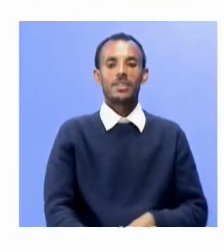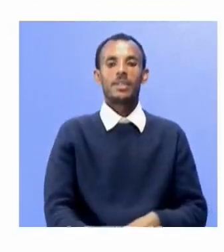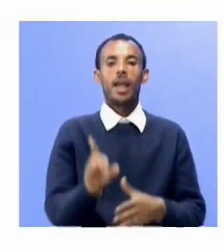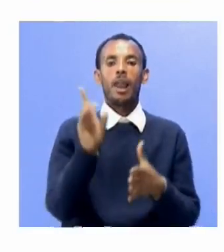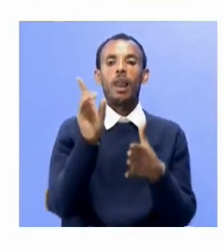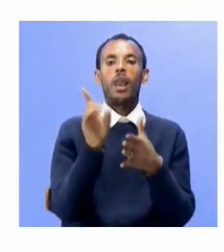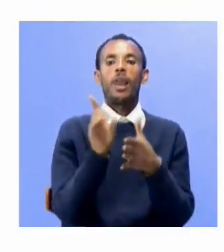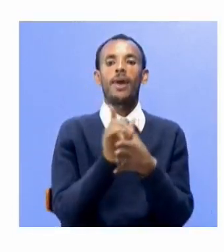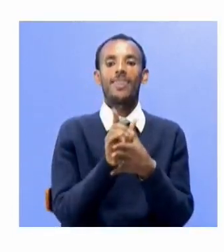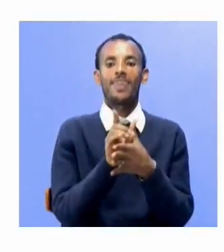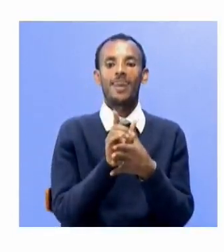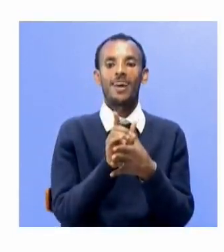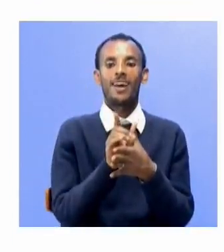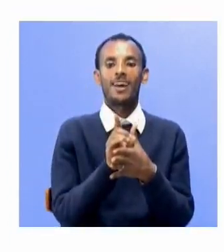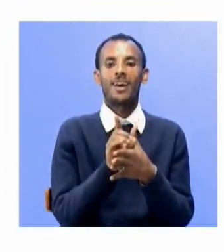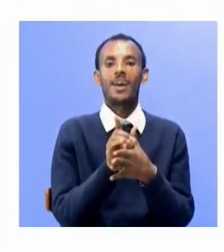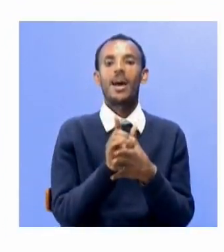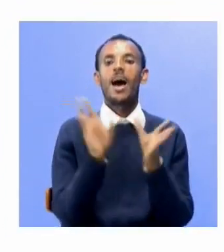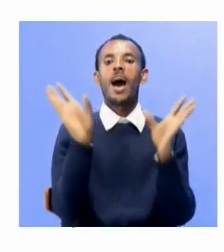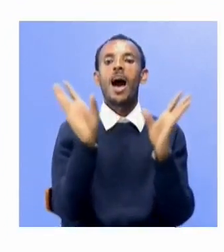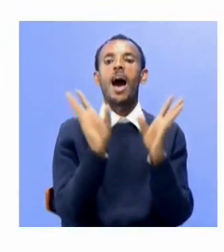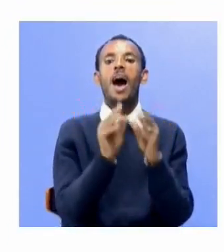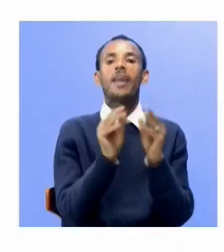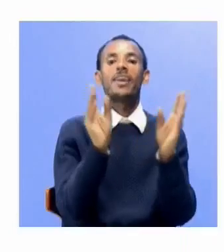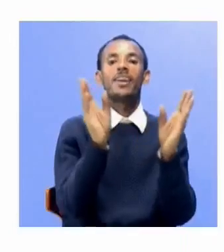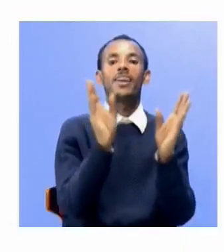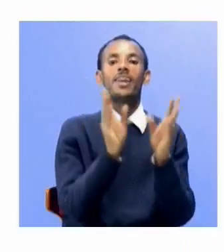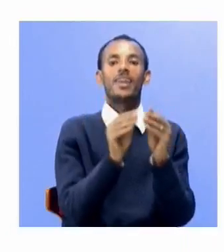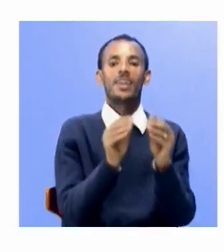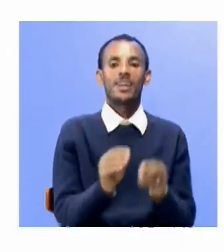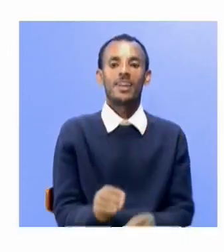Data Handling.